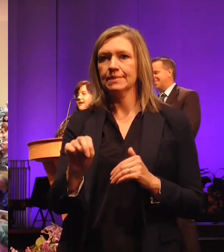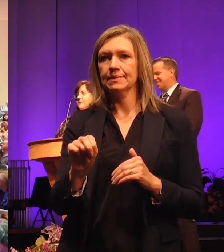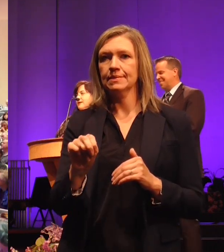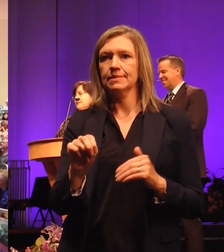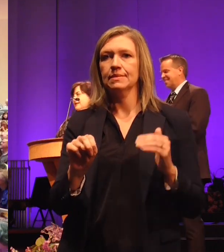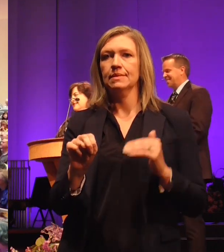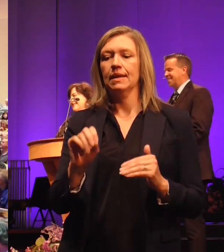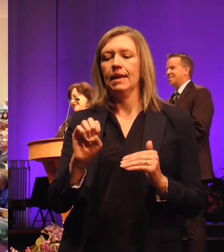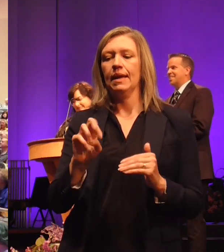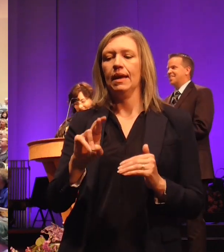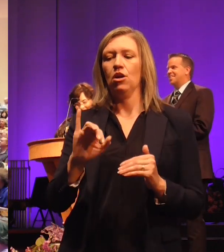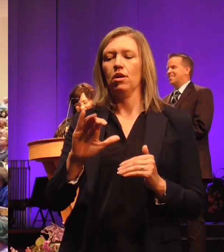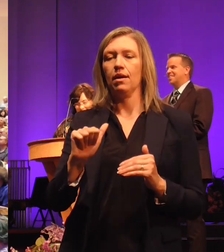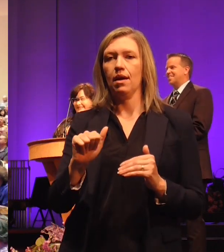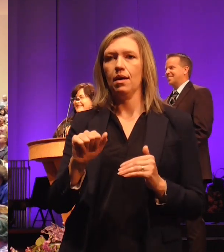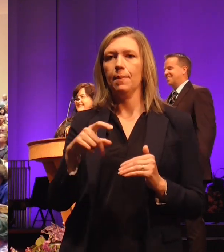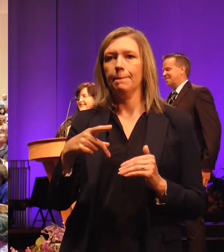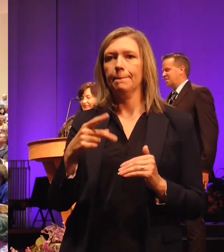and Erica Plimpton.